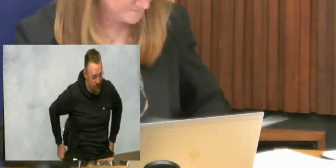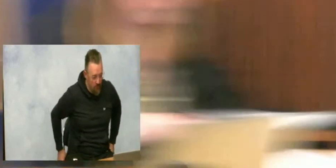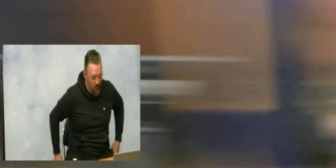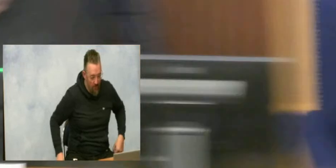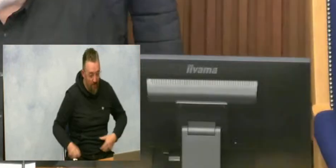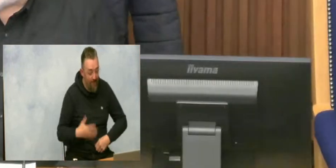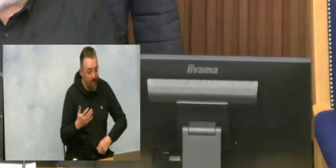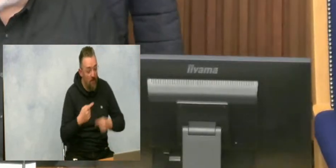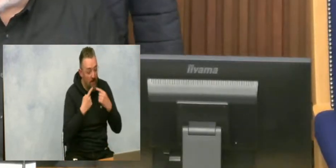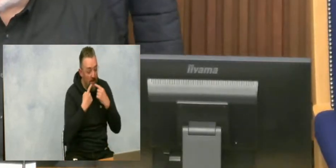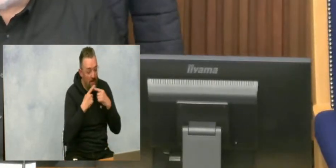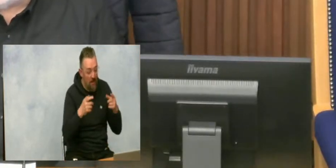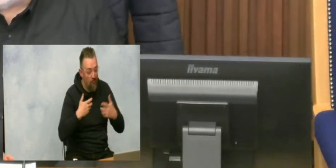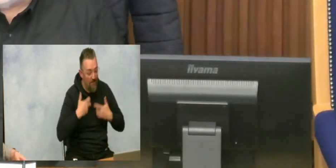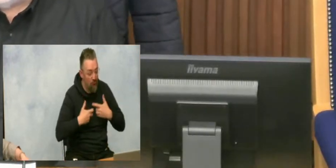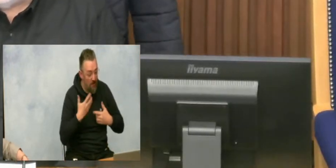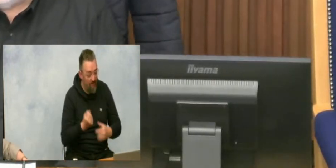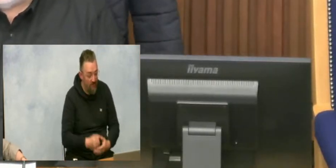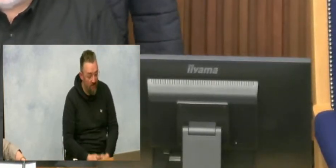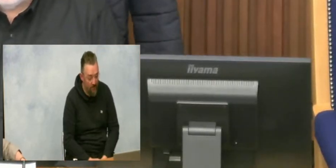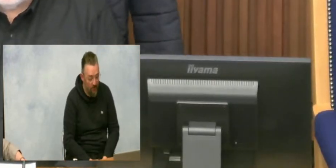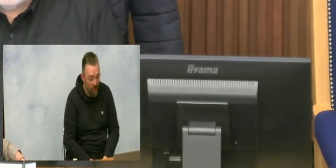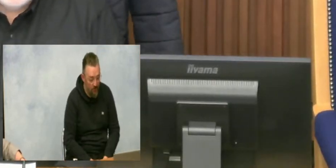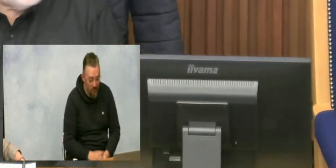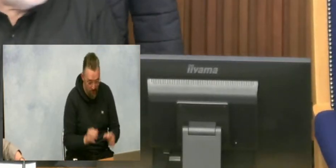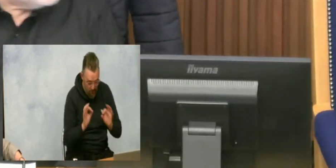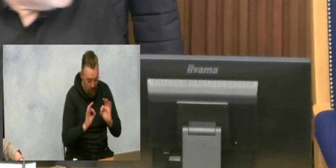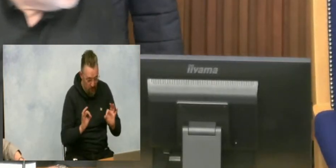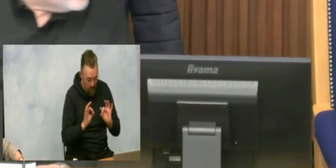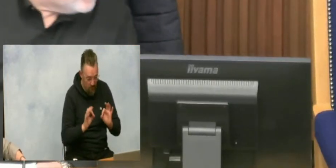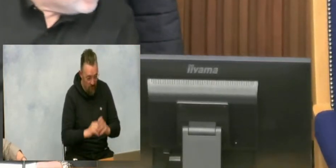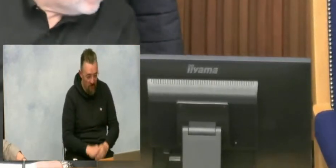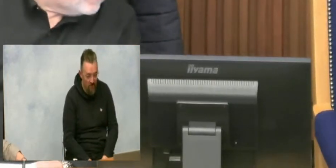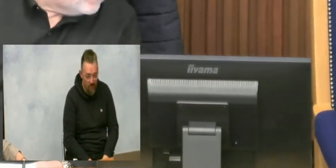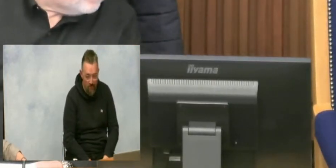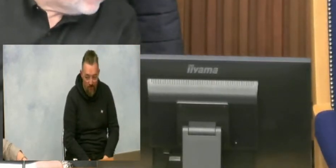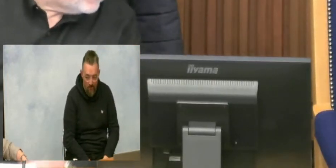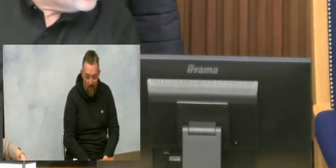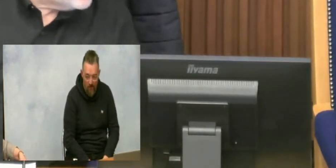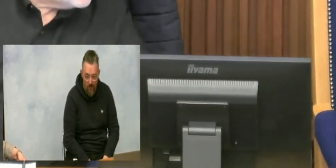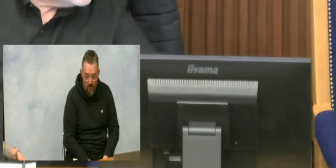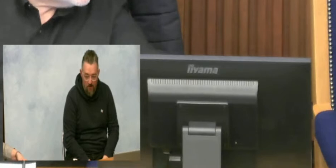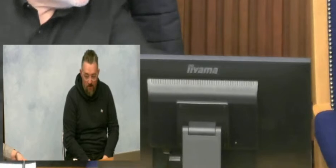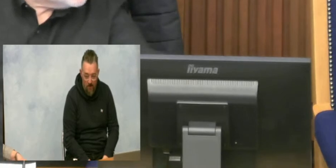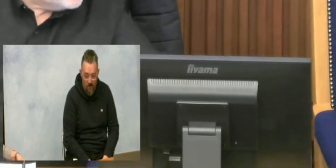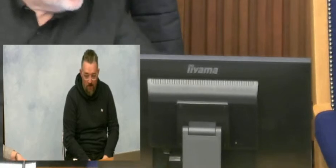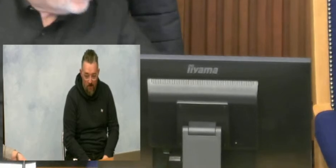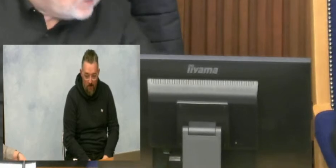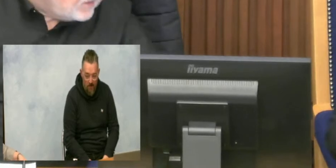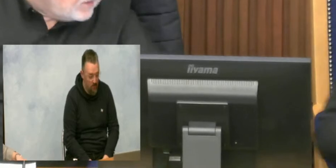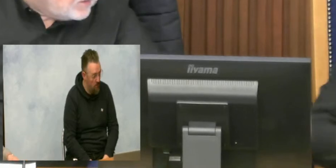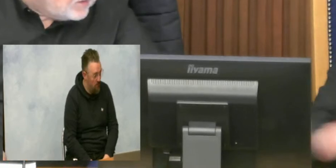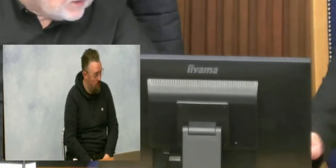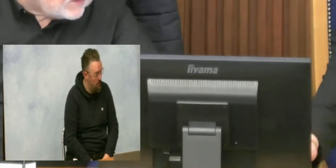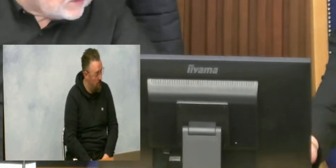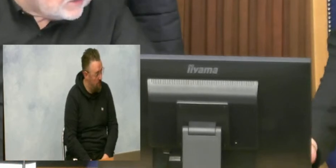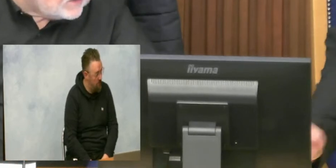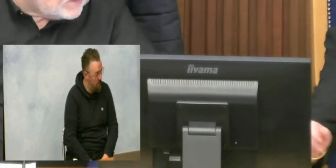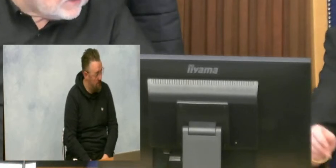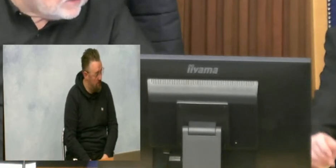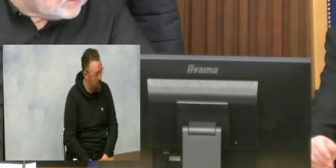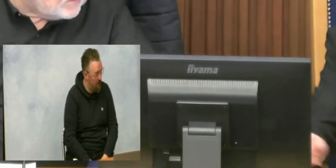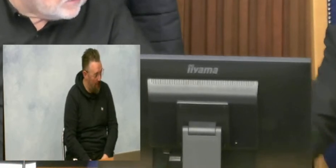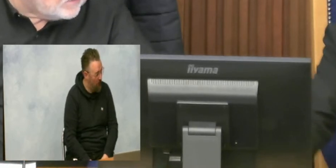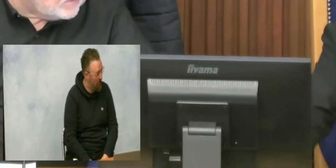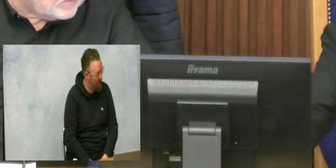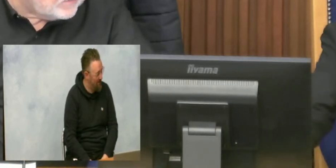any declarations of interest? Nope. Margaret Cooper's asking to speak.